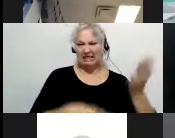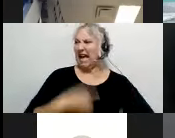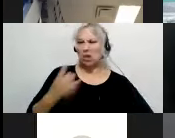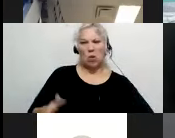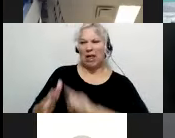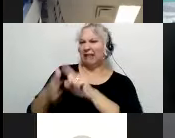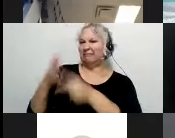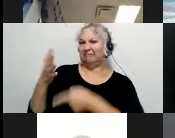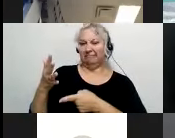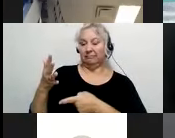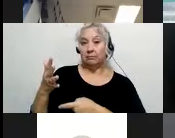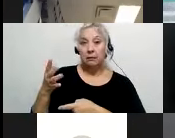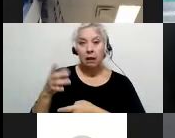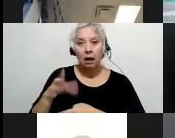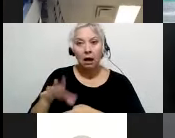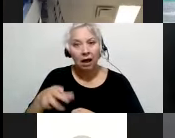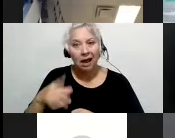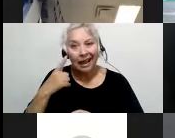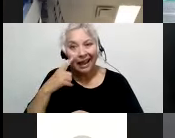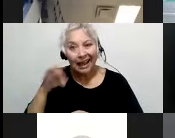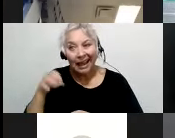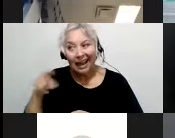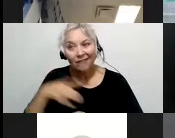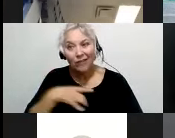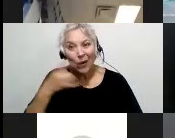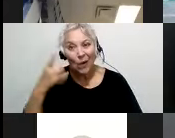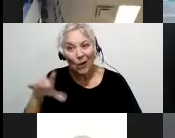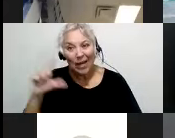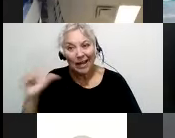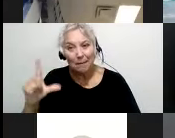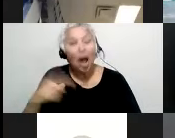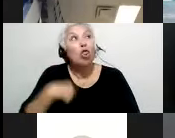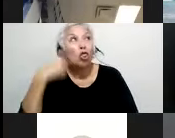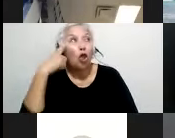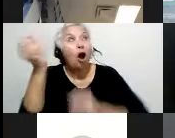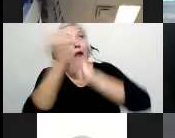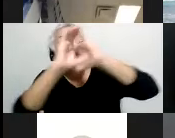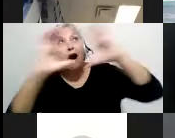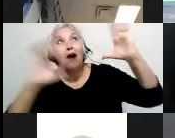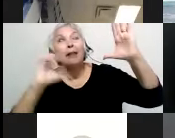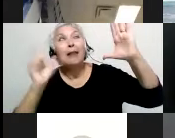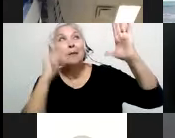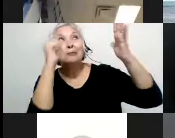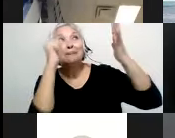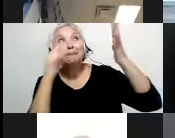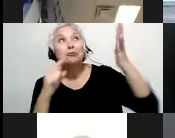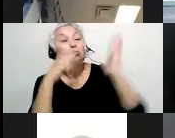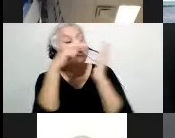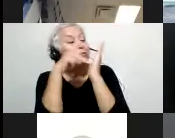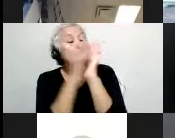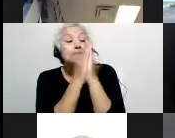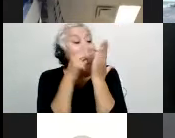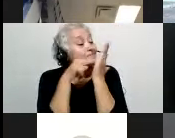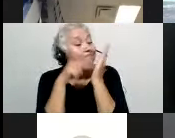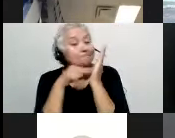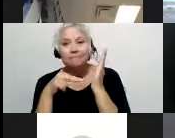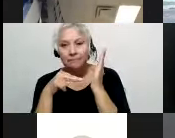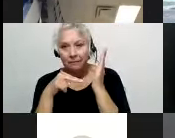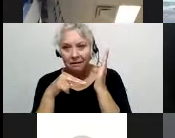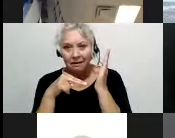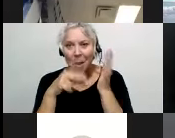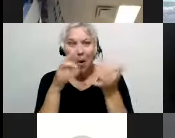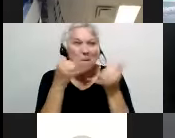she dislikes being in the library? Maybe she had this idea of what the library was, which was reading books or getting to